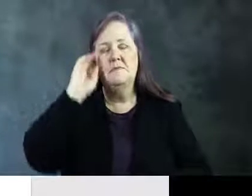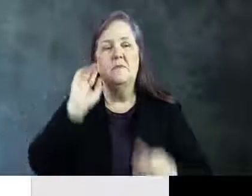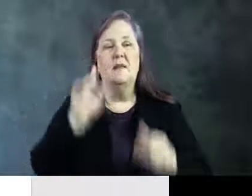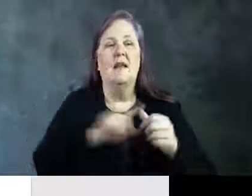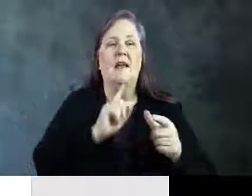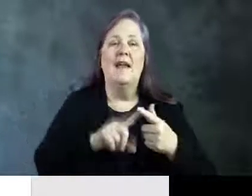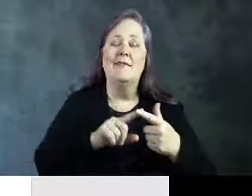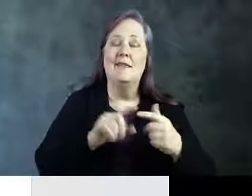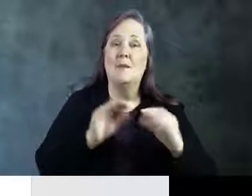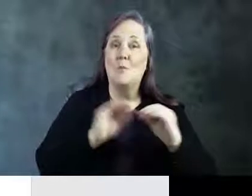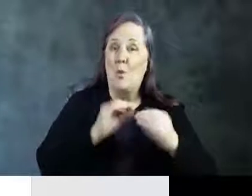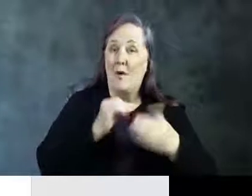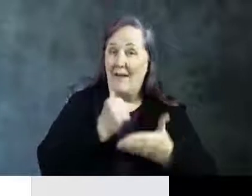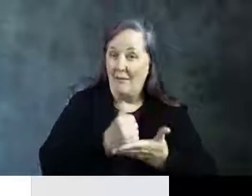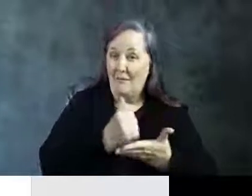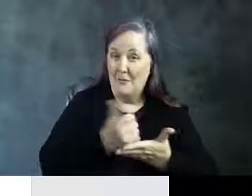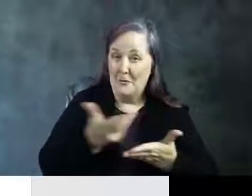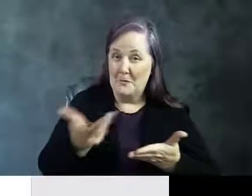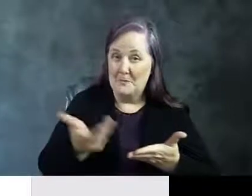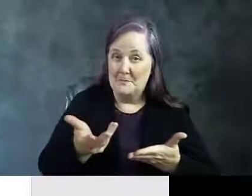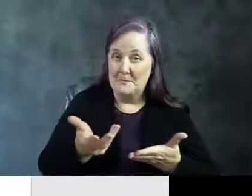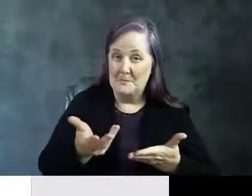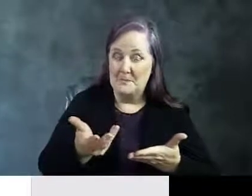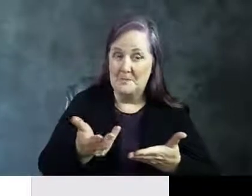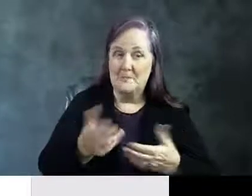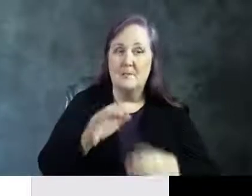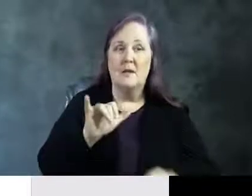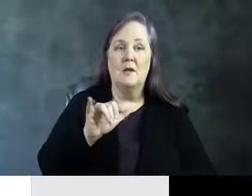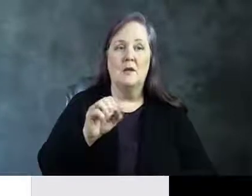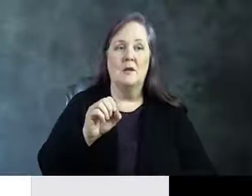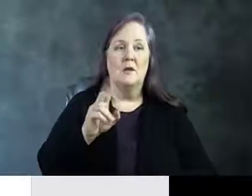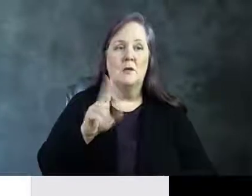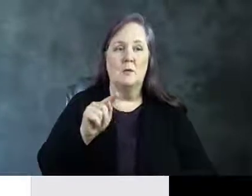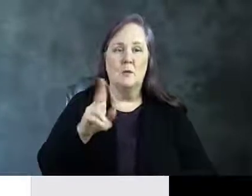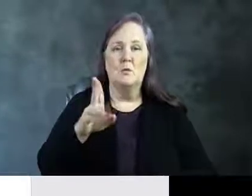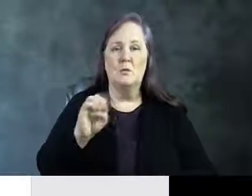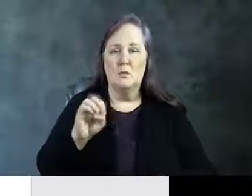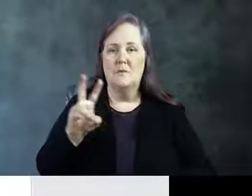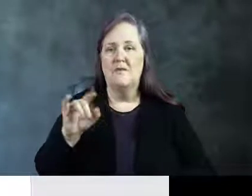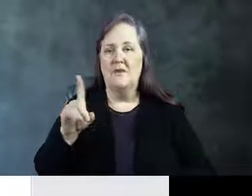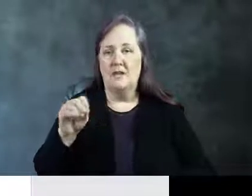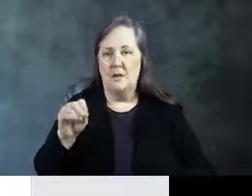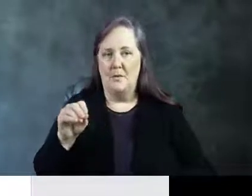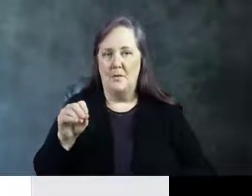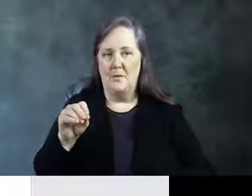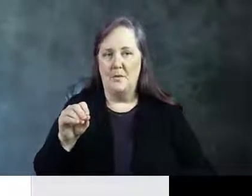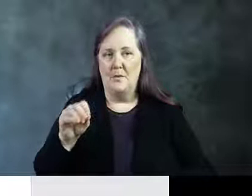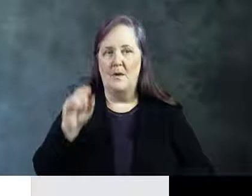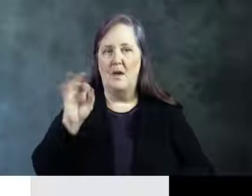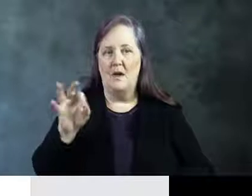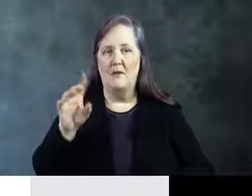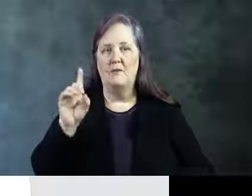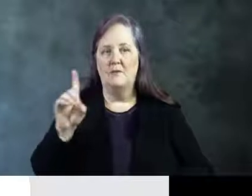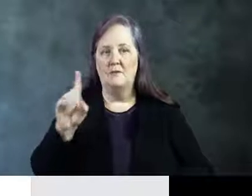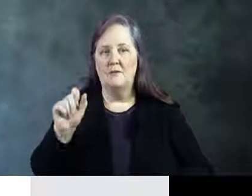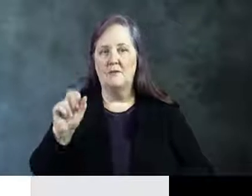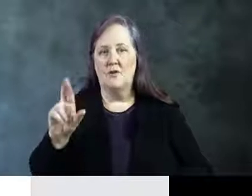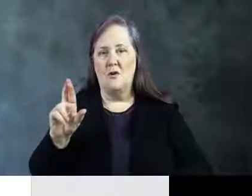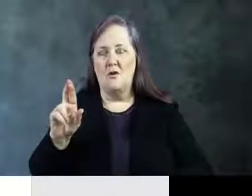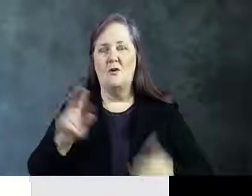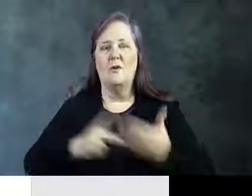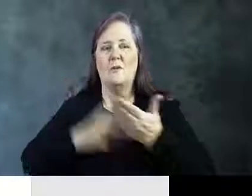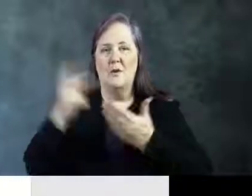more helpful link would be YouTube video of DADAR